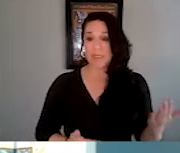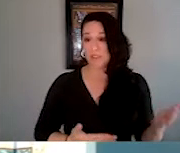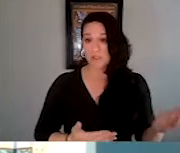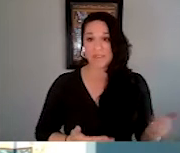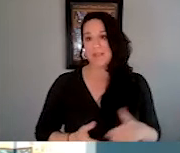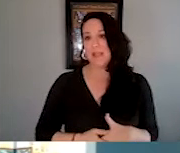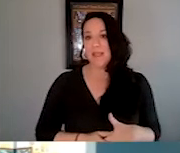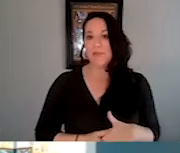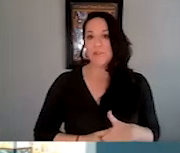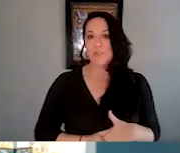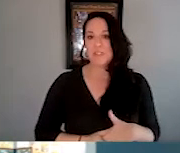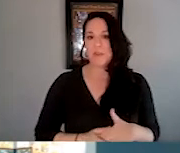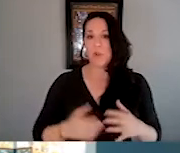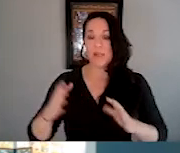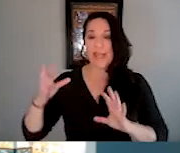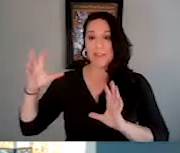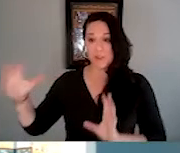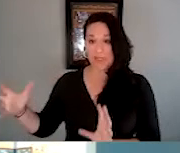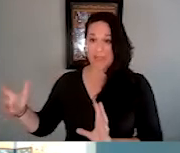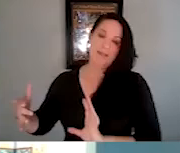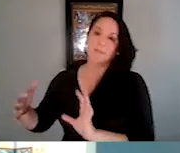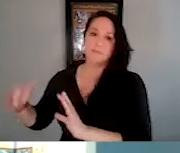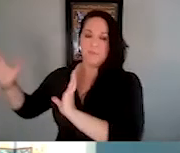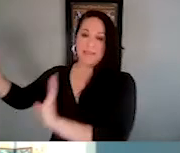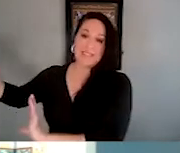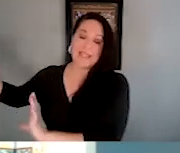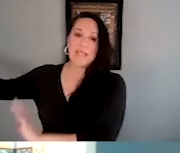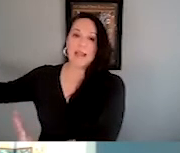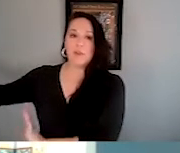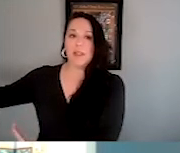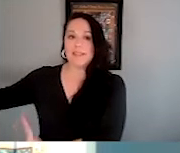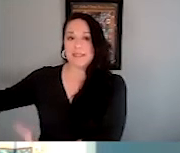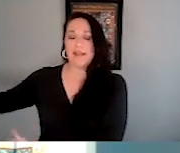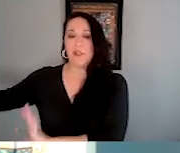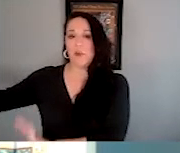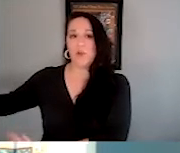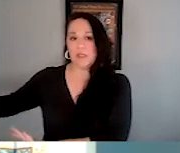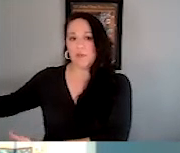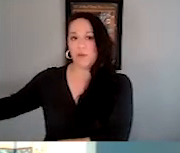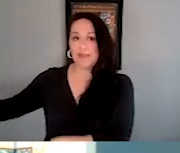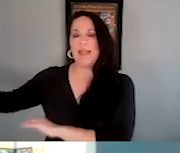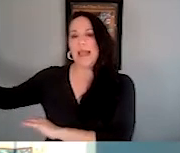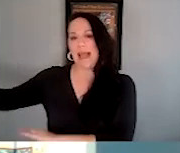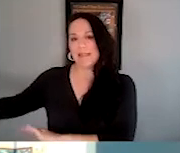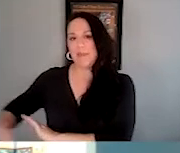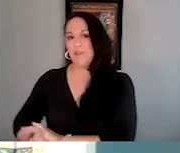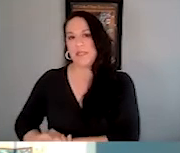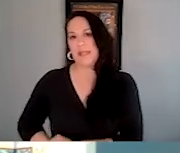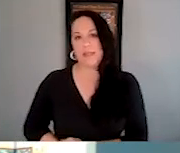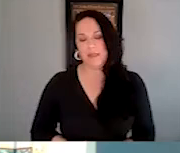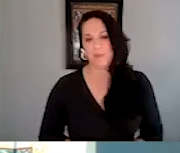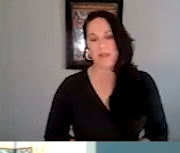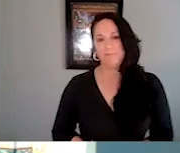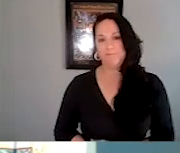been helping students in the school system, going ahead and doing it at the same time that you're collecting data that you know you need for your grants, ask some of